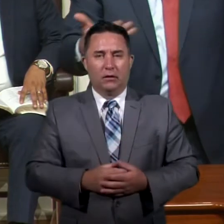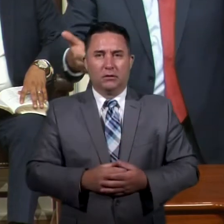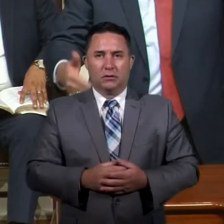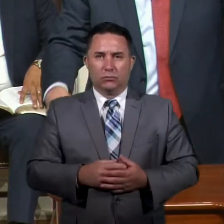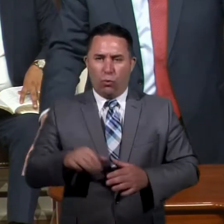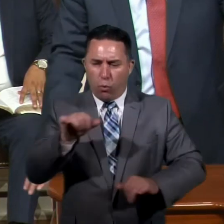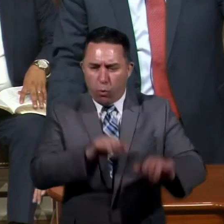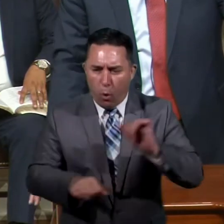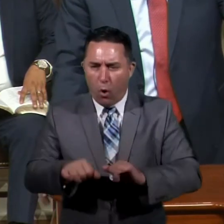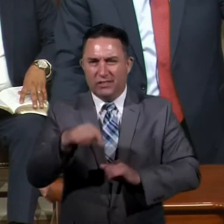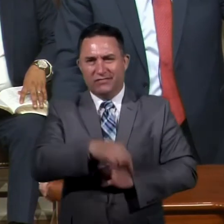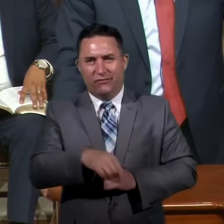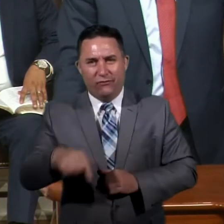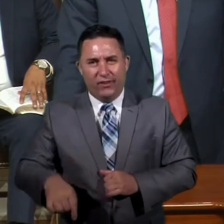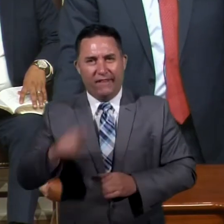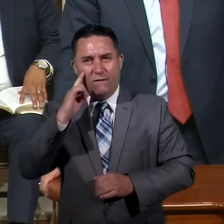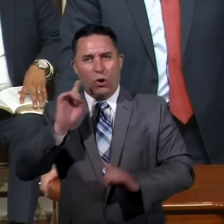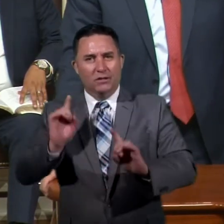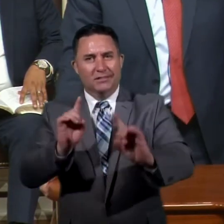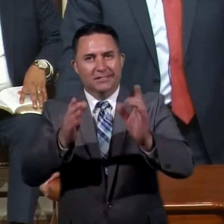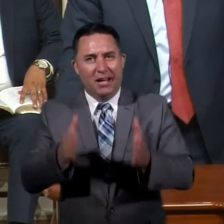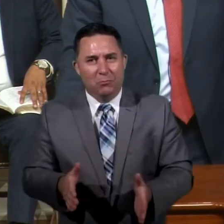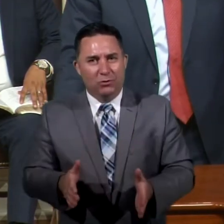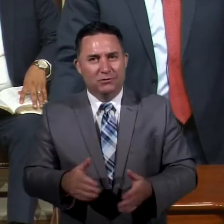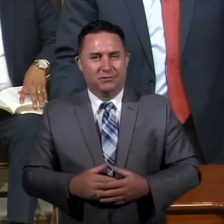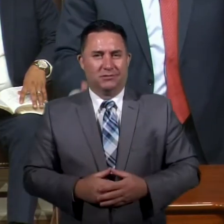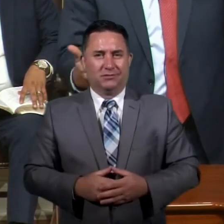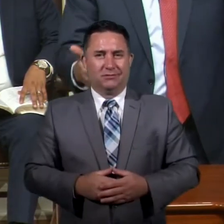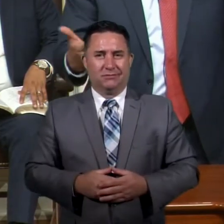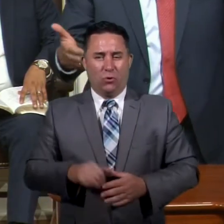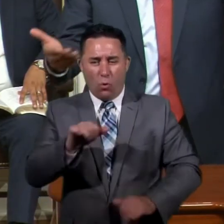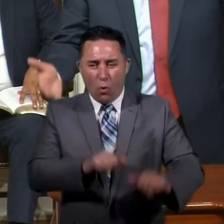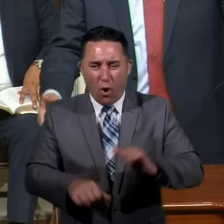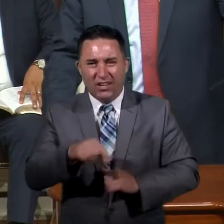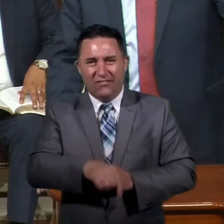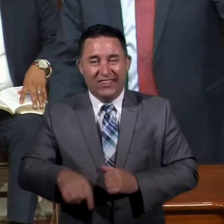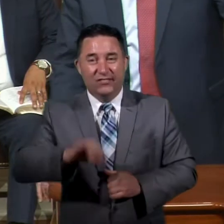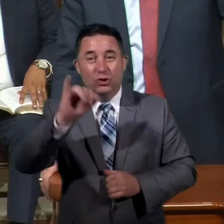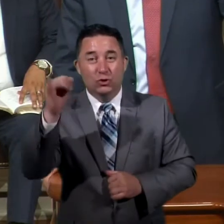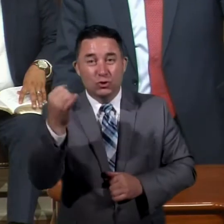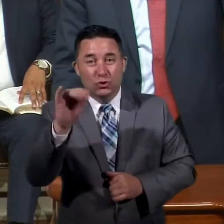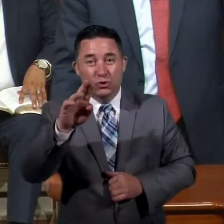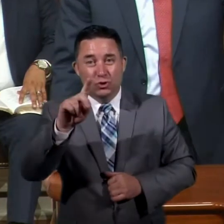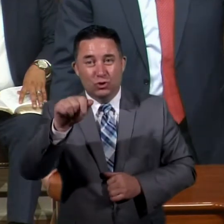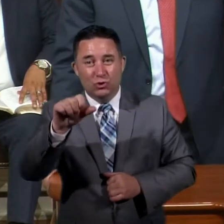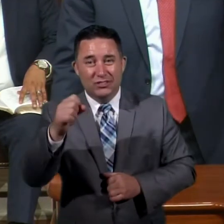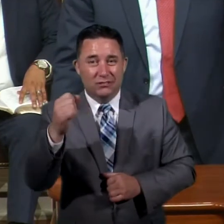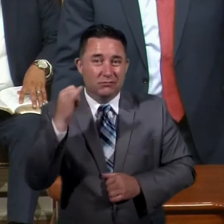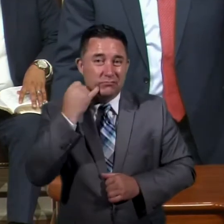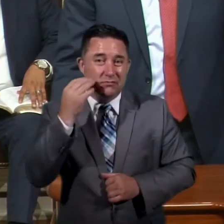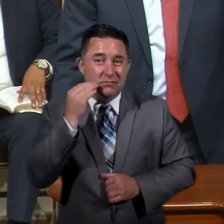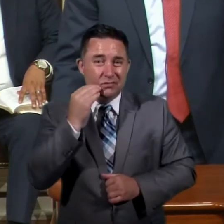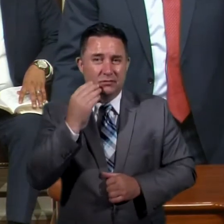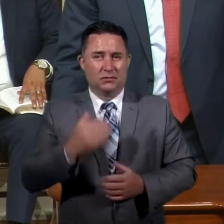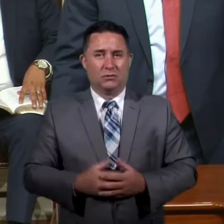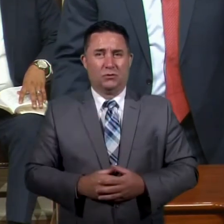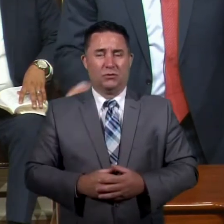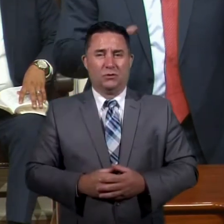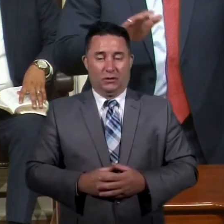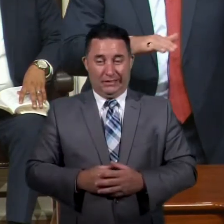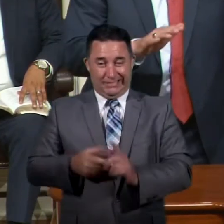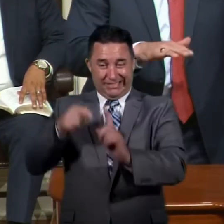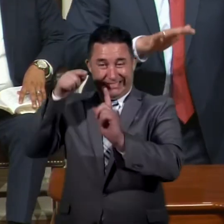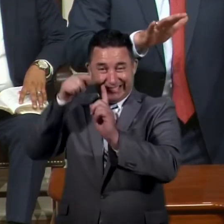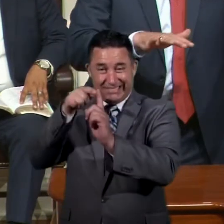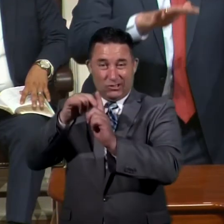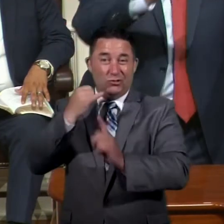washed the feet of the disciples. Le lavó los pies a sus discípulos. He washed the feet of Judas. Le lavó los pies de Judas. The one who